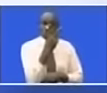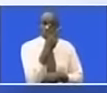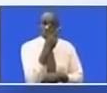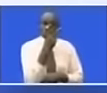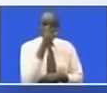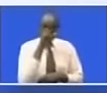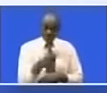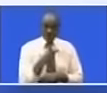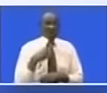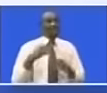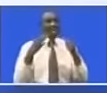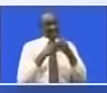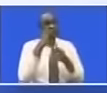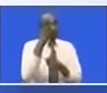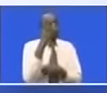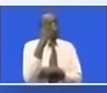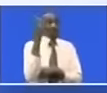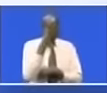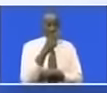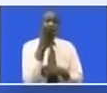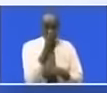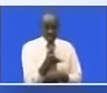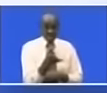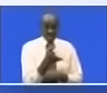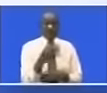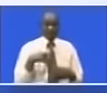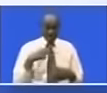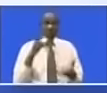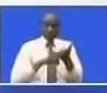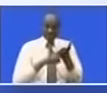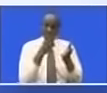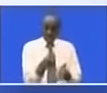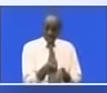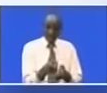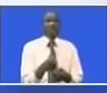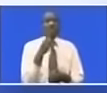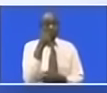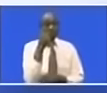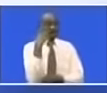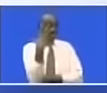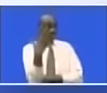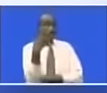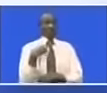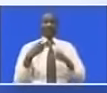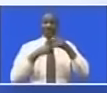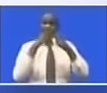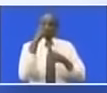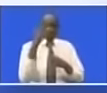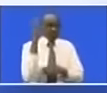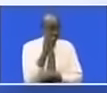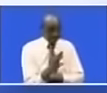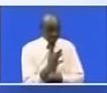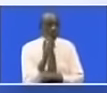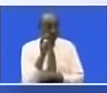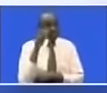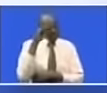had 84% voter turnout. Wow. That is of the people who are registered to vote. Yes. In 2005, we had 72%. So you